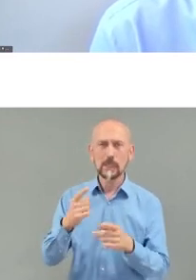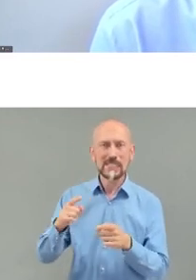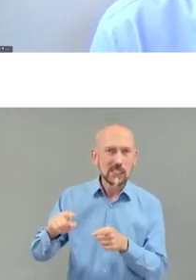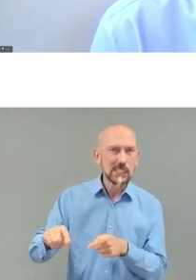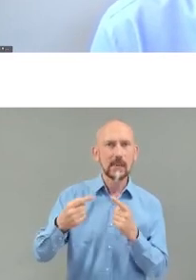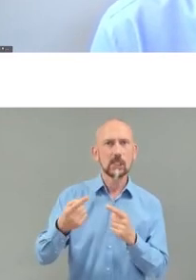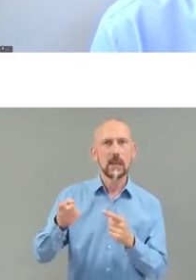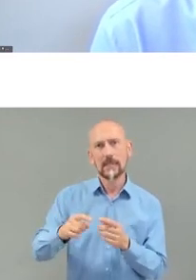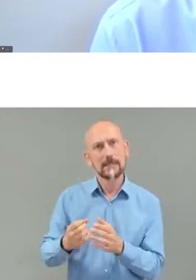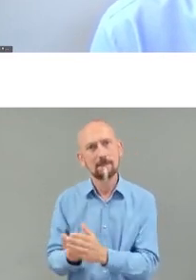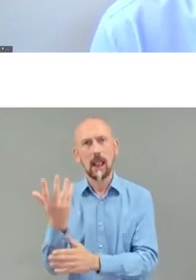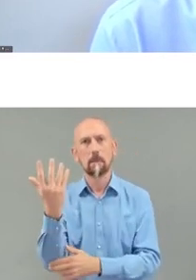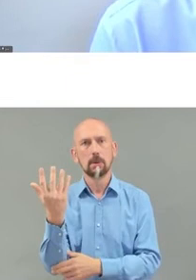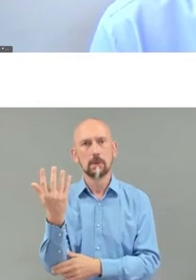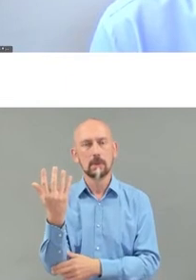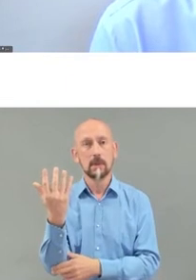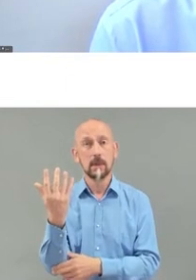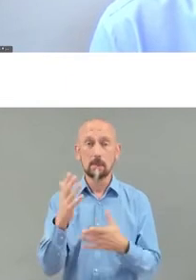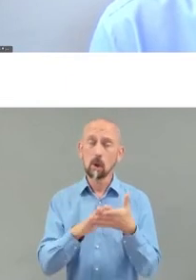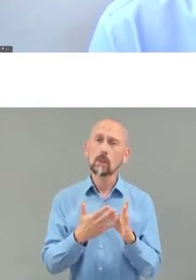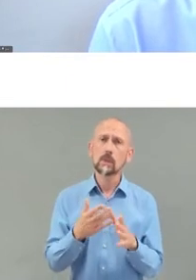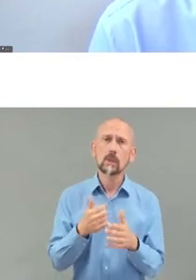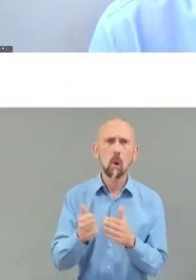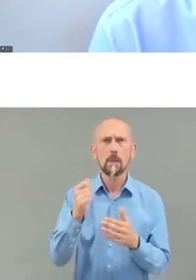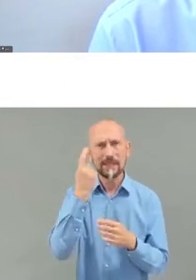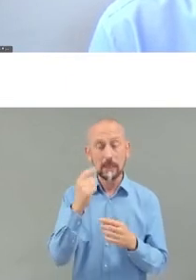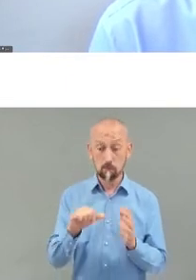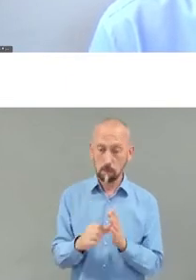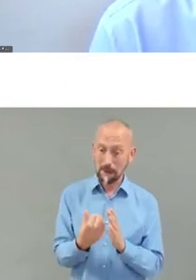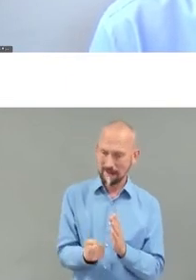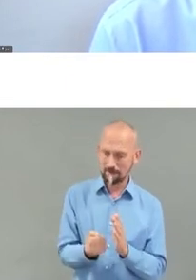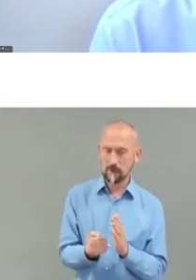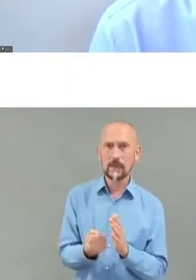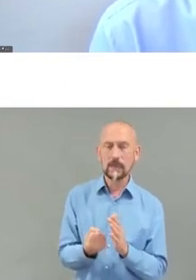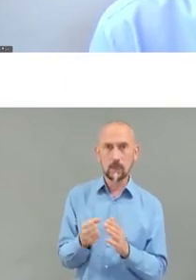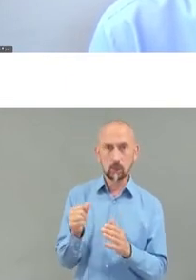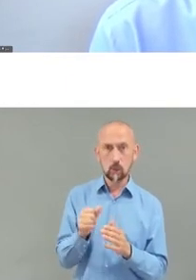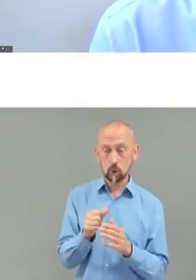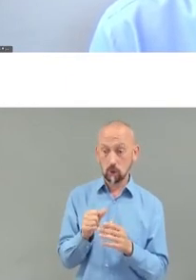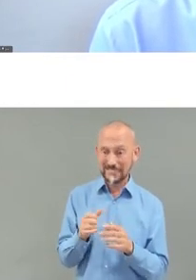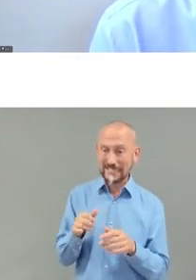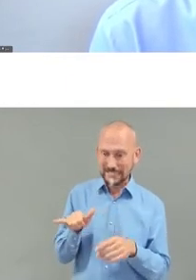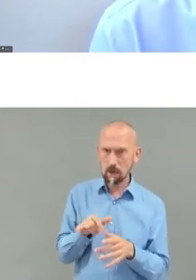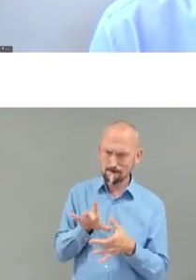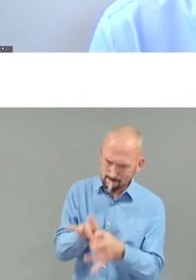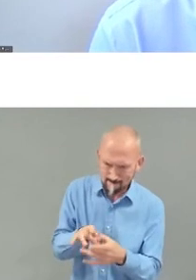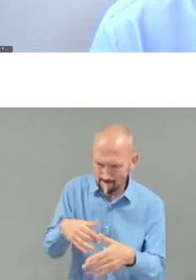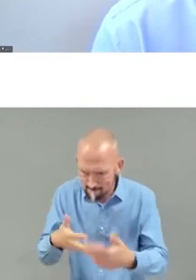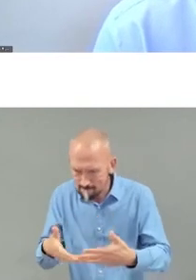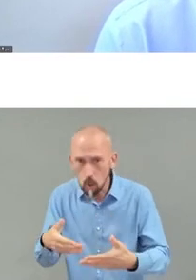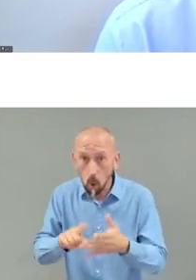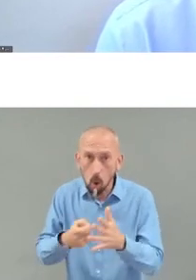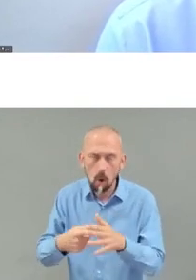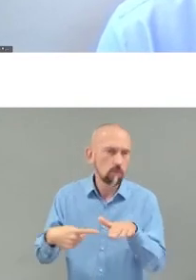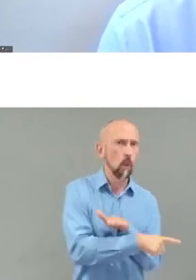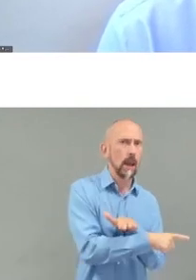of fight and flight? Because people usually think, you know, there's a problem, you either address it or you run away from it. And I think at the moment a lot of people are